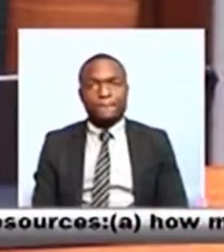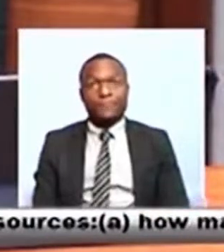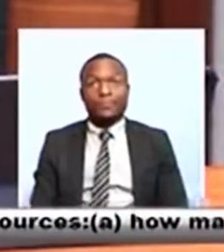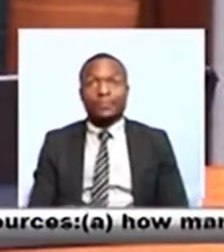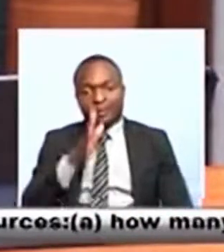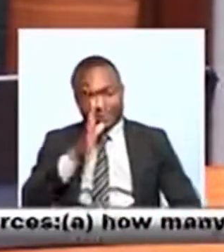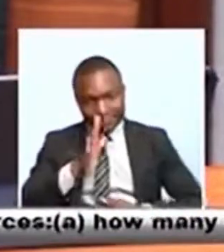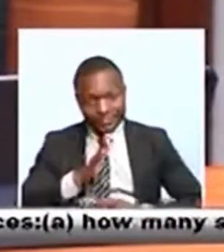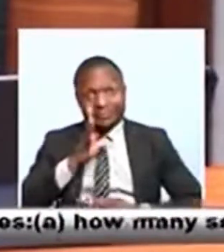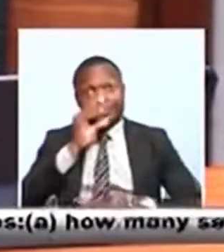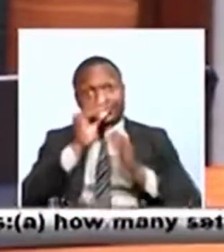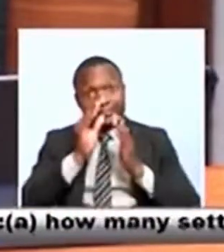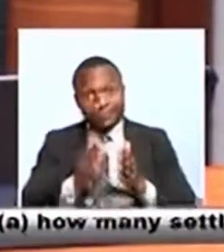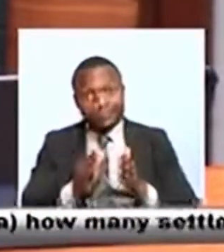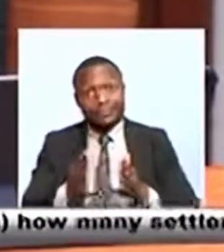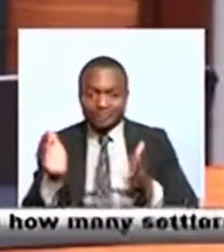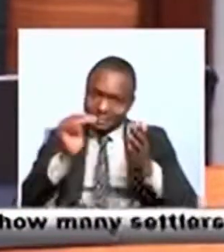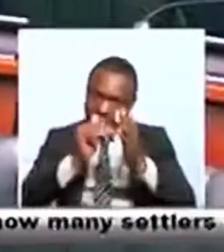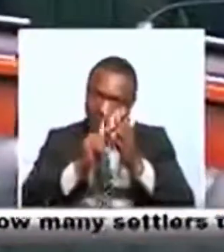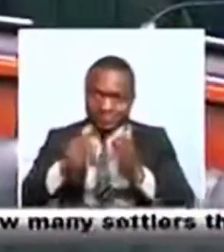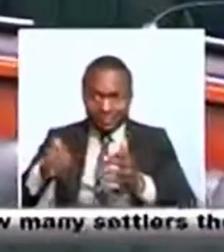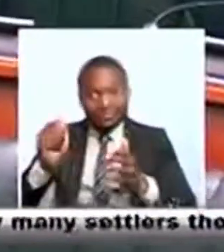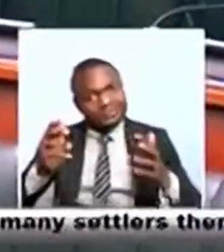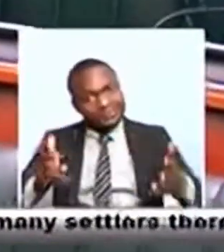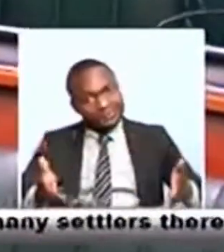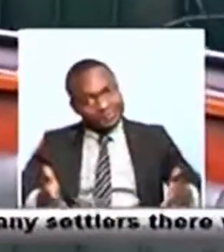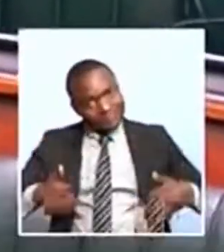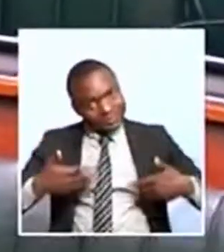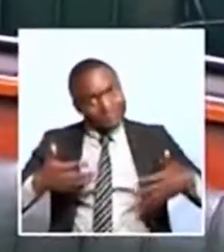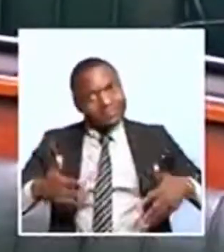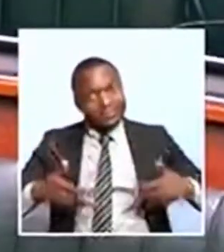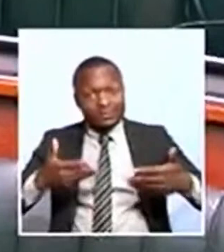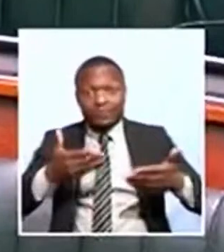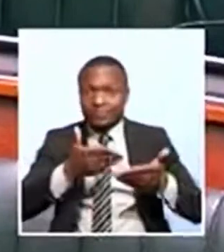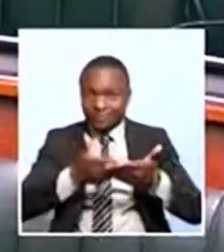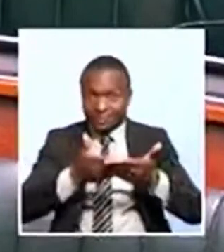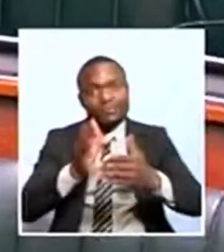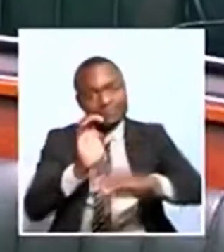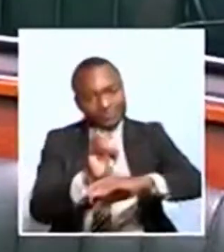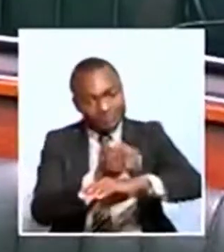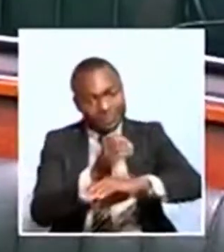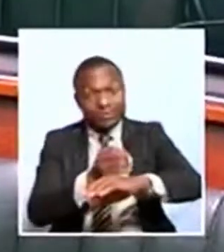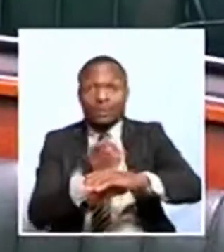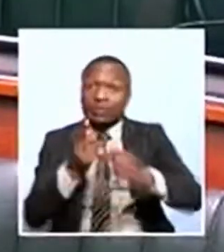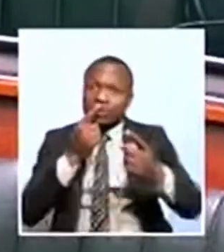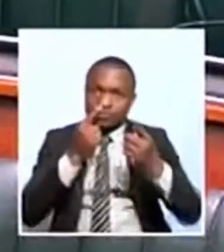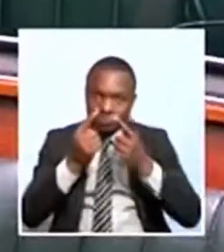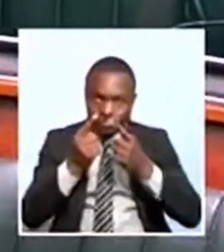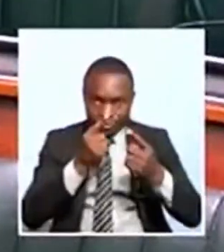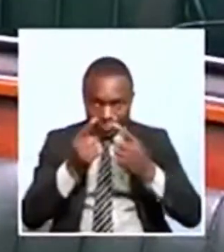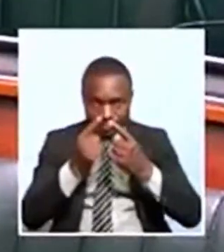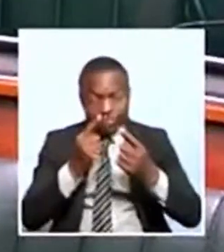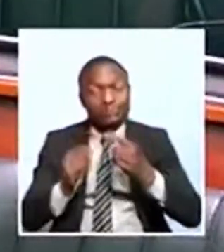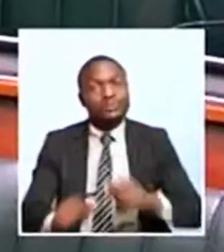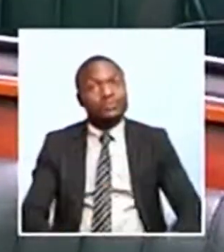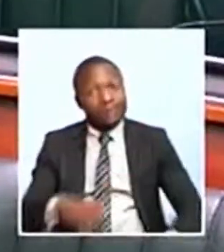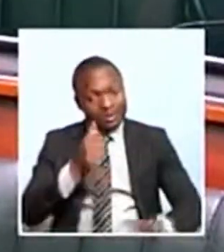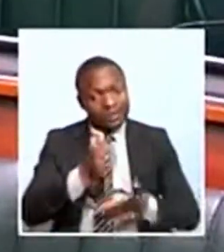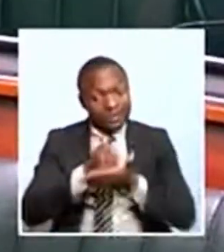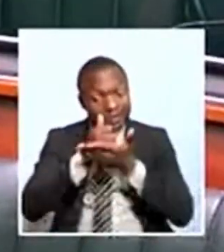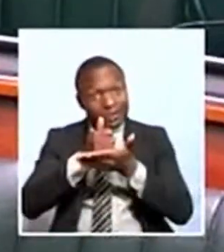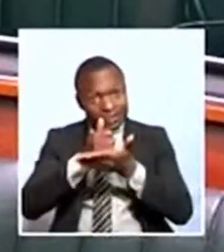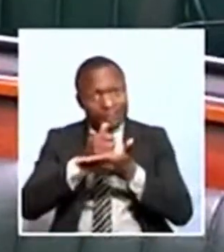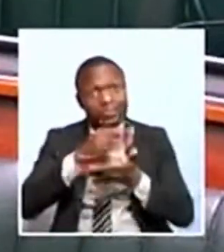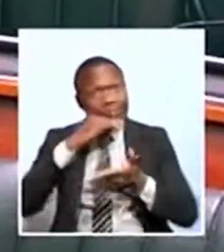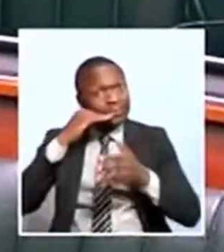Madam Speaker, once again, I'm grateful for this privilege to speak on behalf of our farmers in